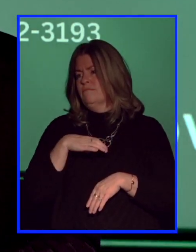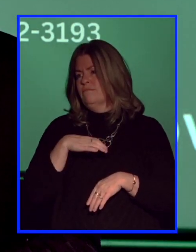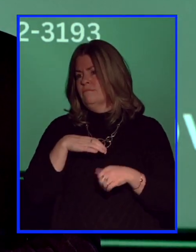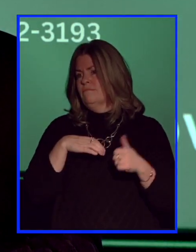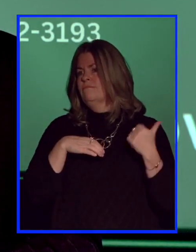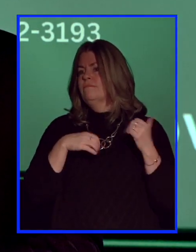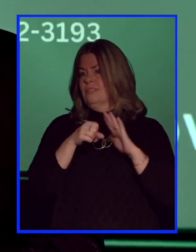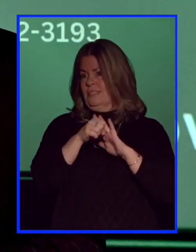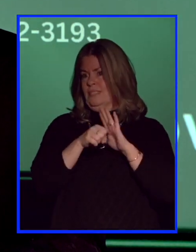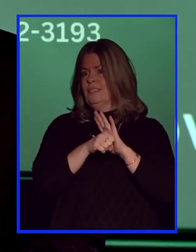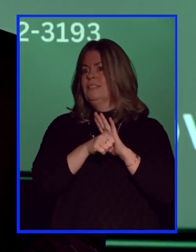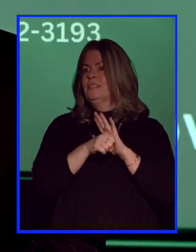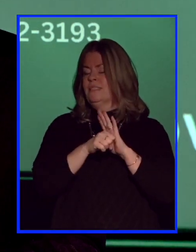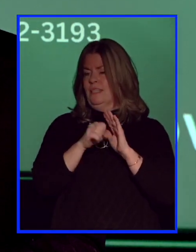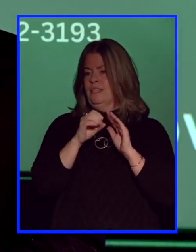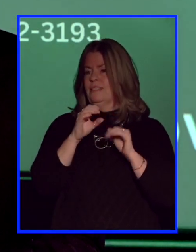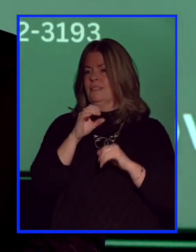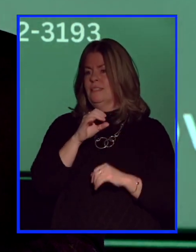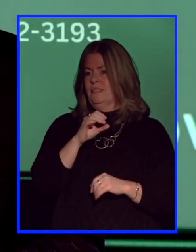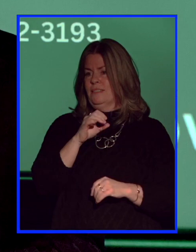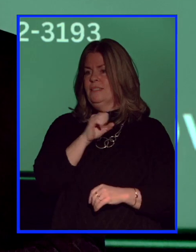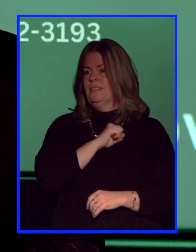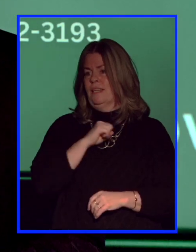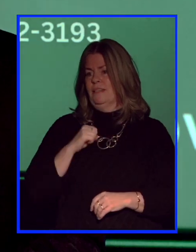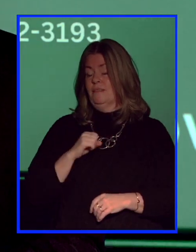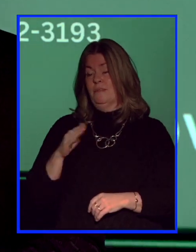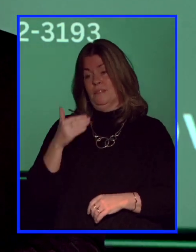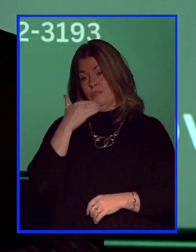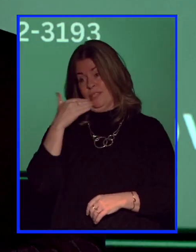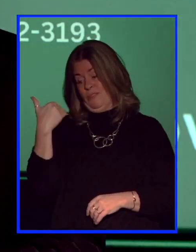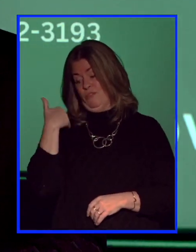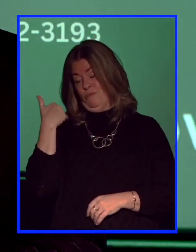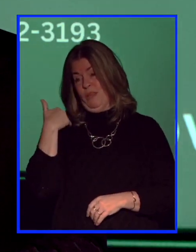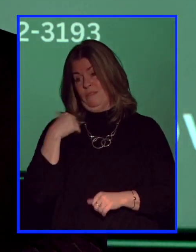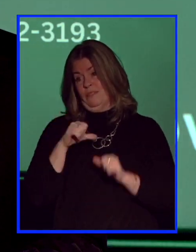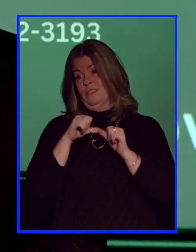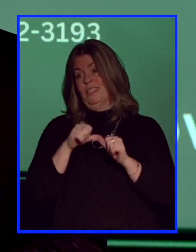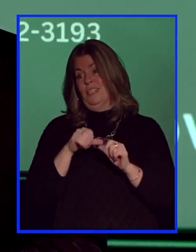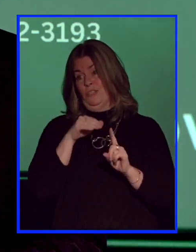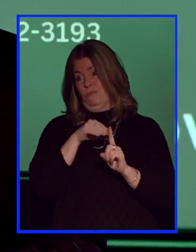in the State Senate. So thank you for the reminder to keep at it.